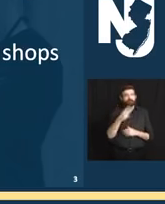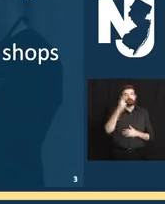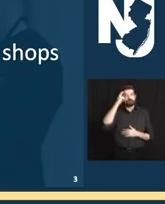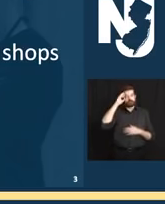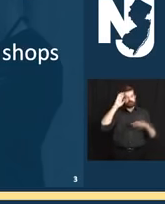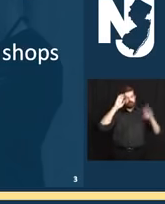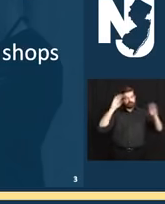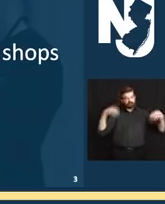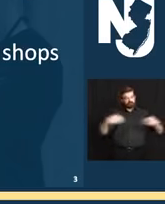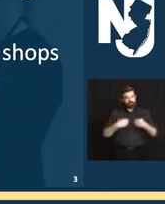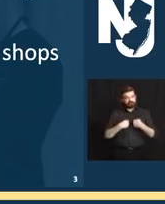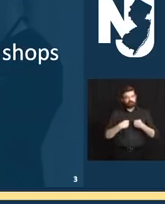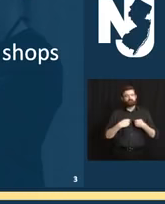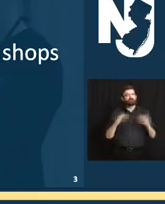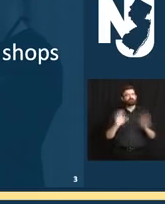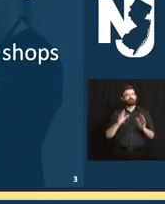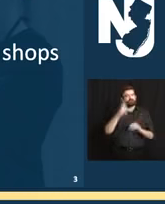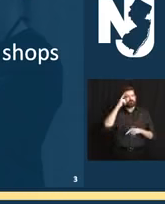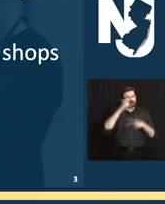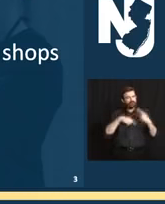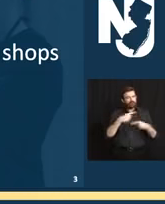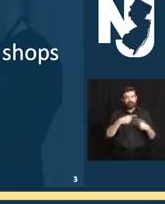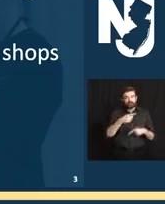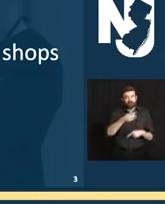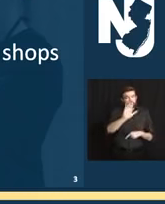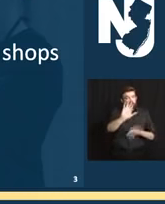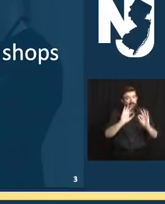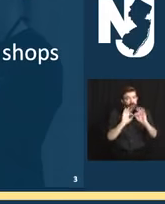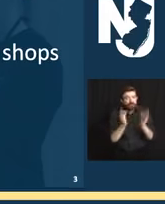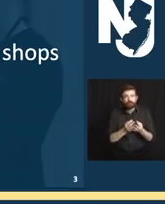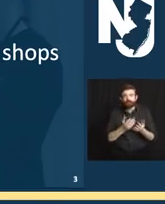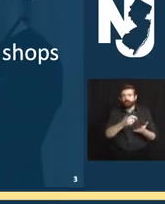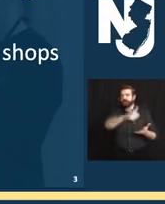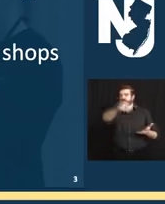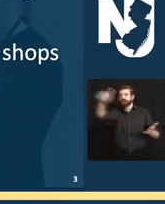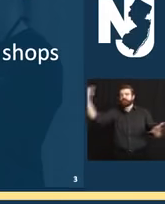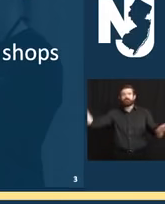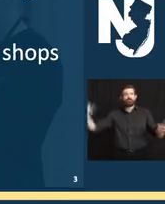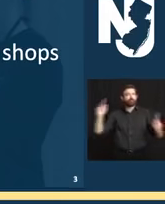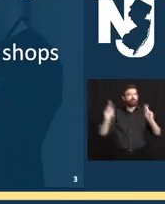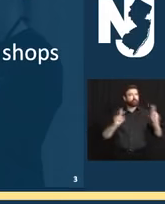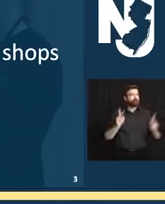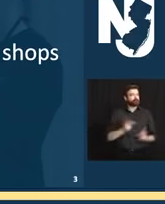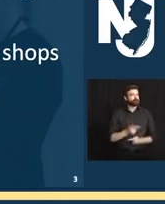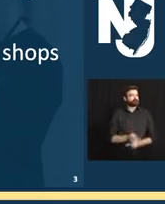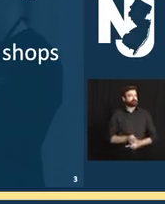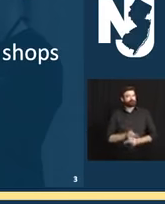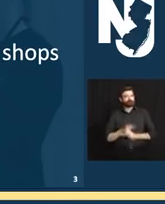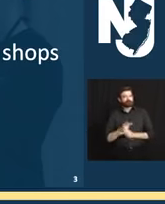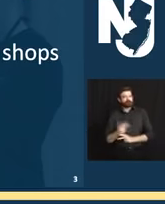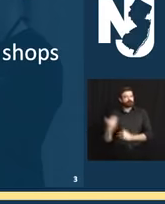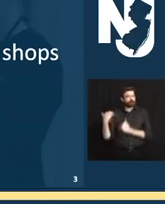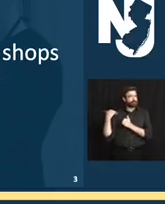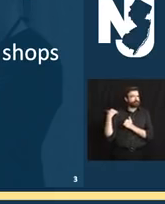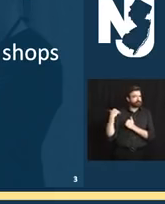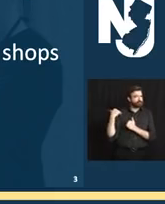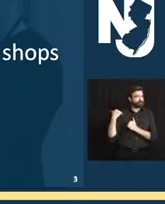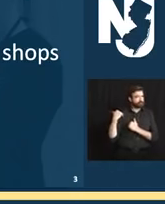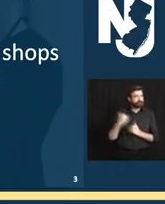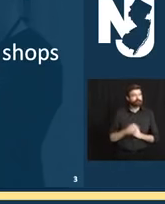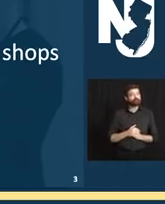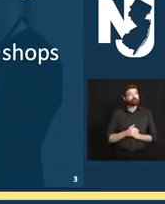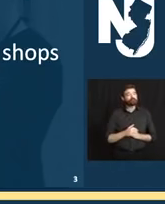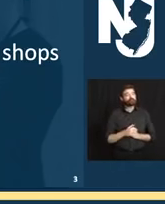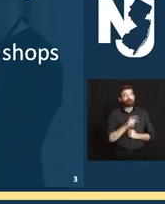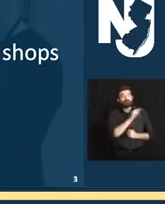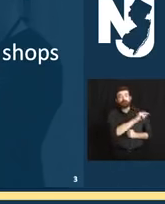given personal care businesses specific guidance meant to safeguard both clients and staff and greatly lessen the threat of